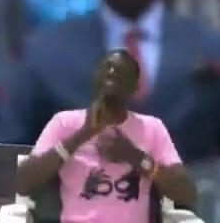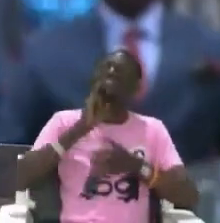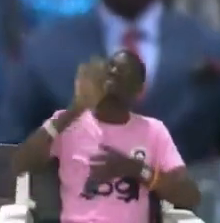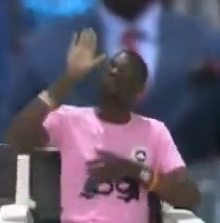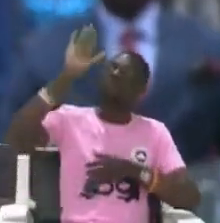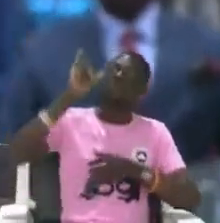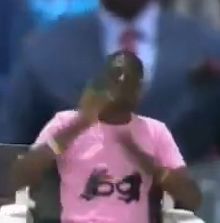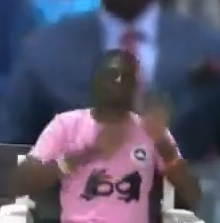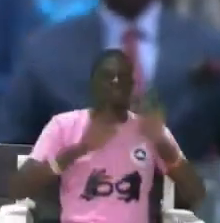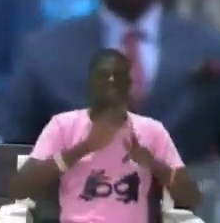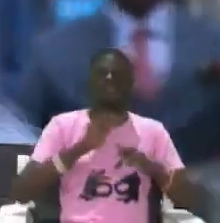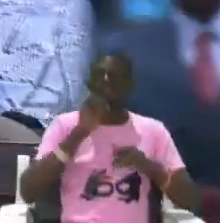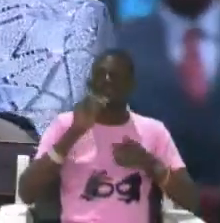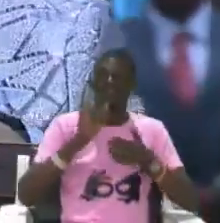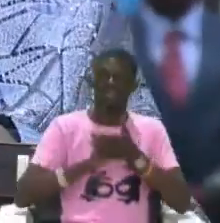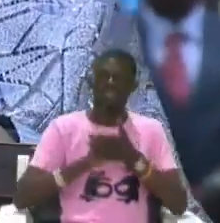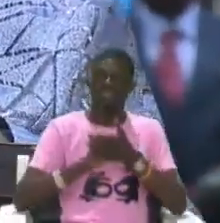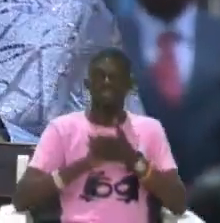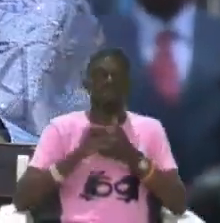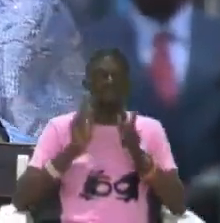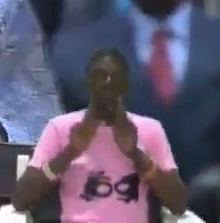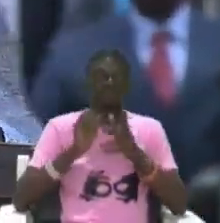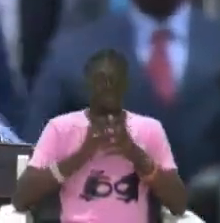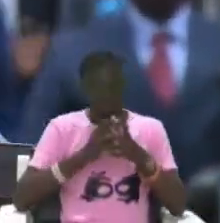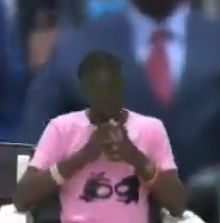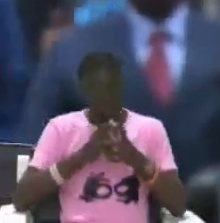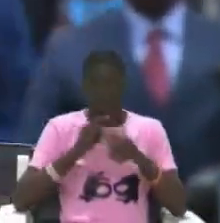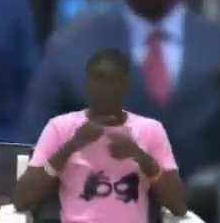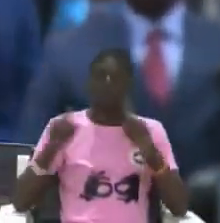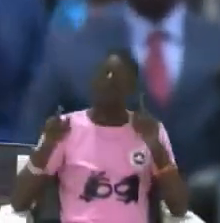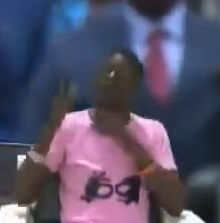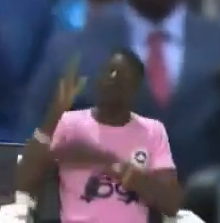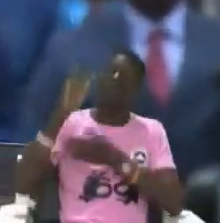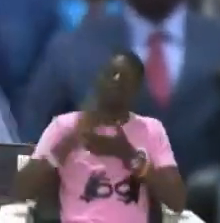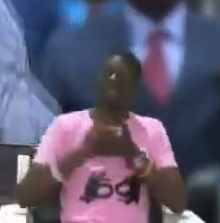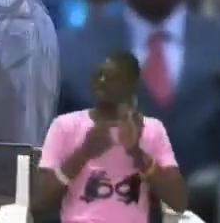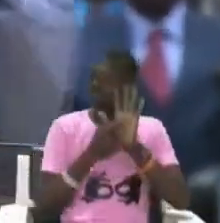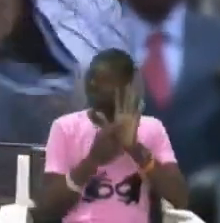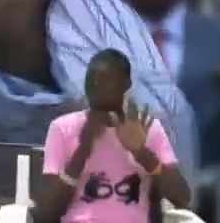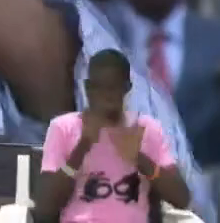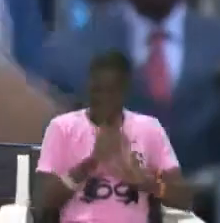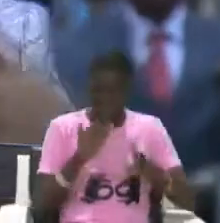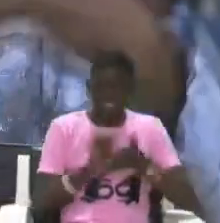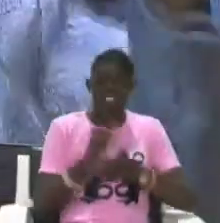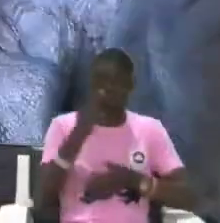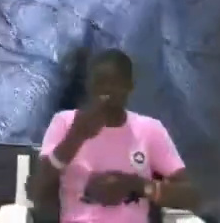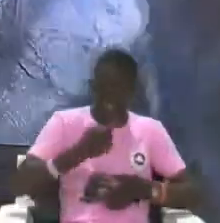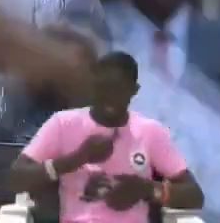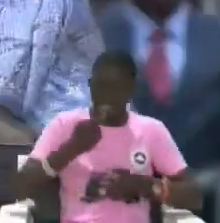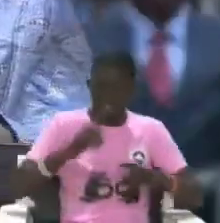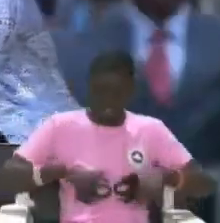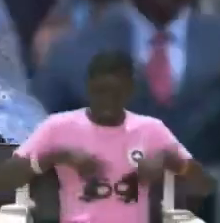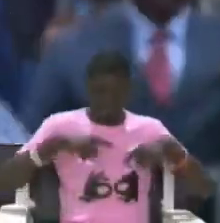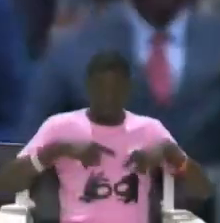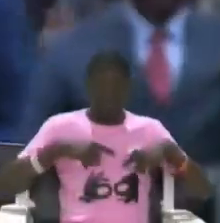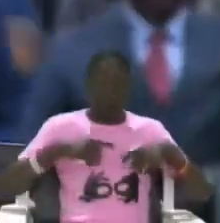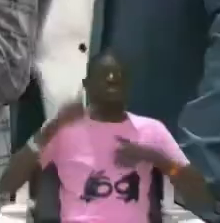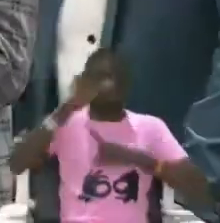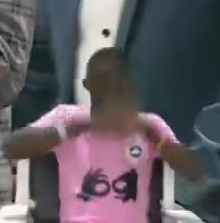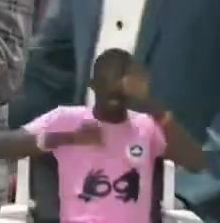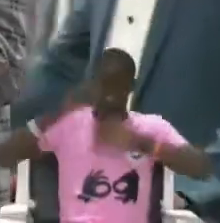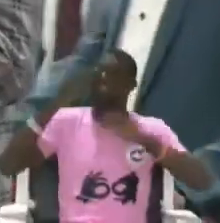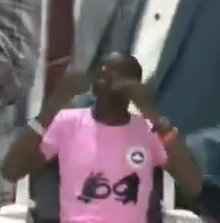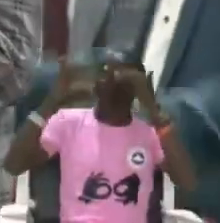It's not of him that willeth, of him that runneth, but of our God that showeth mercy. That you are alive, that I'm alive today. Let us say thank you to Baba.